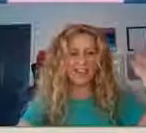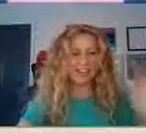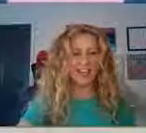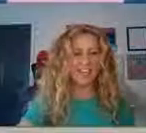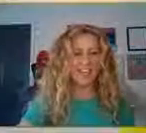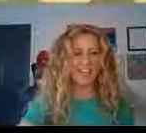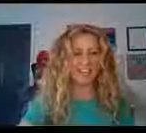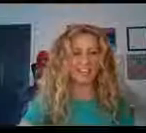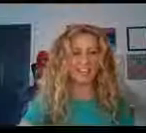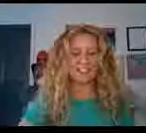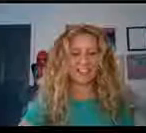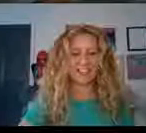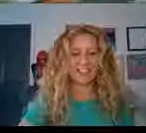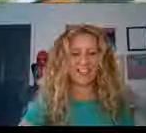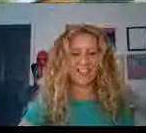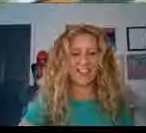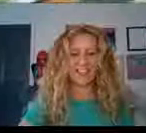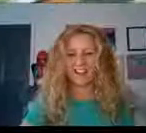Bye, Emily. Bye, Shine.